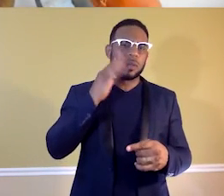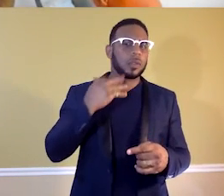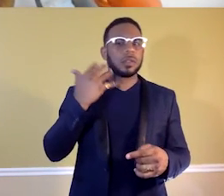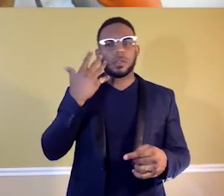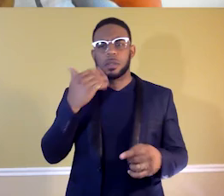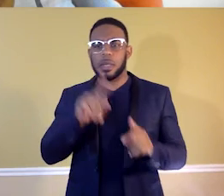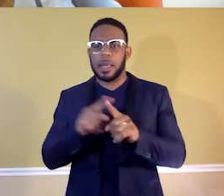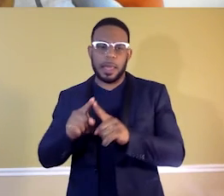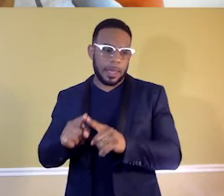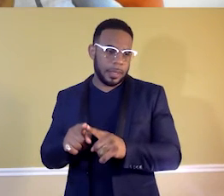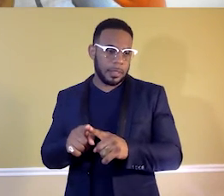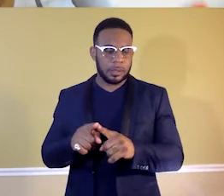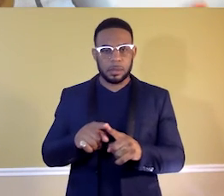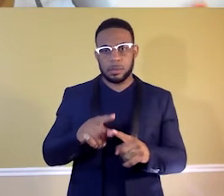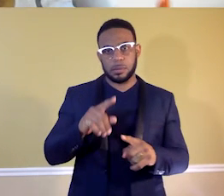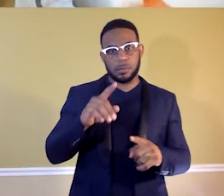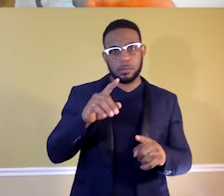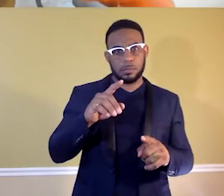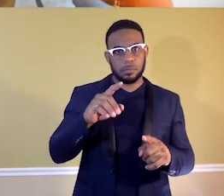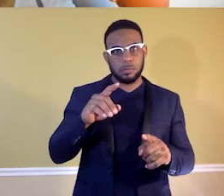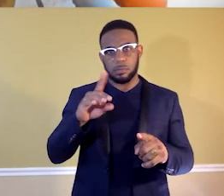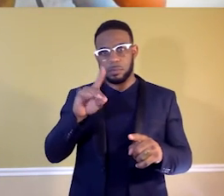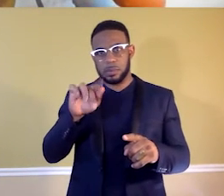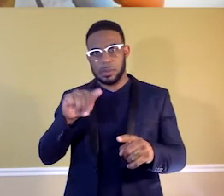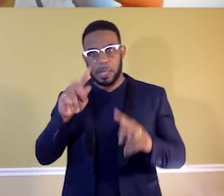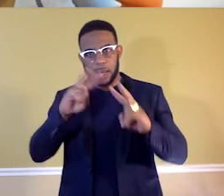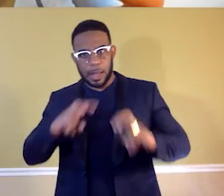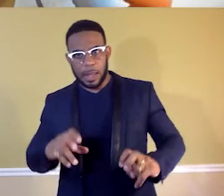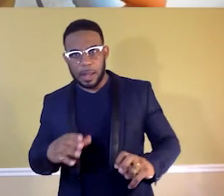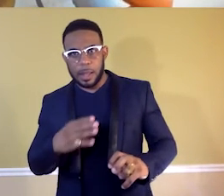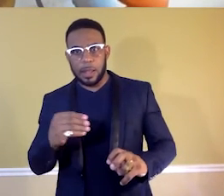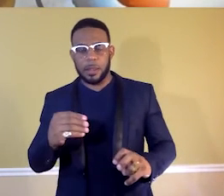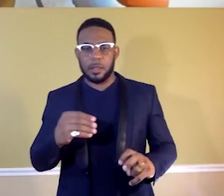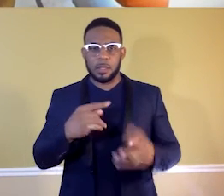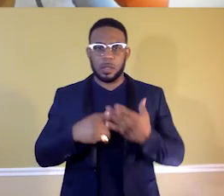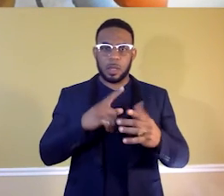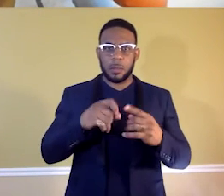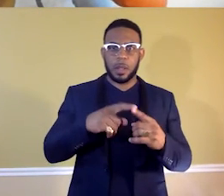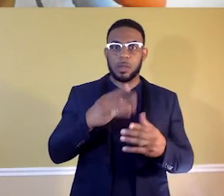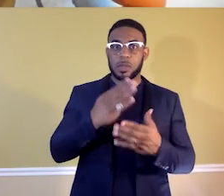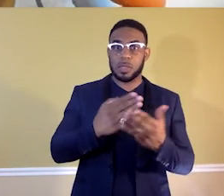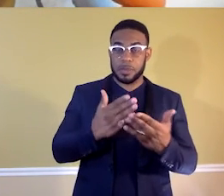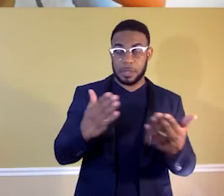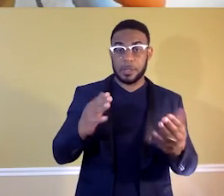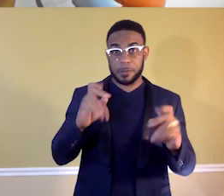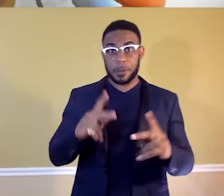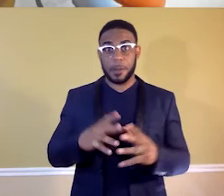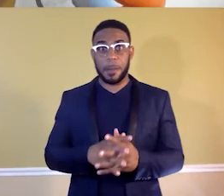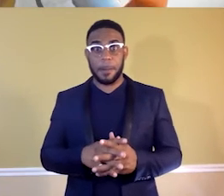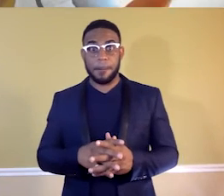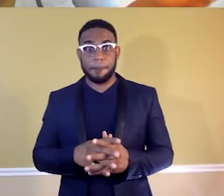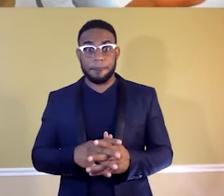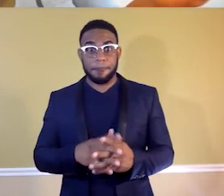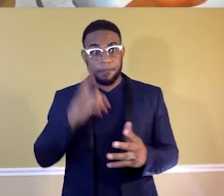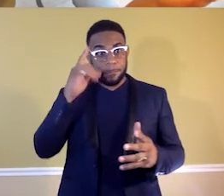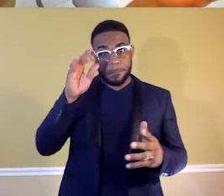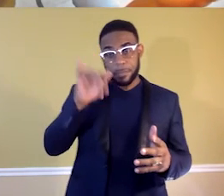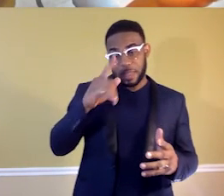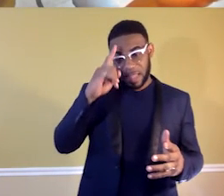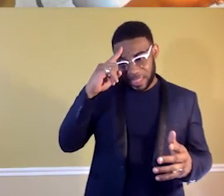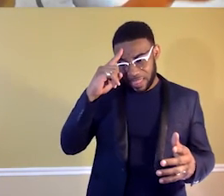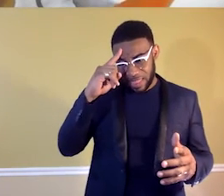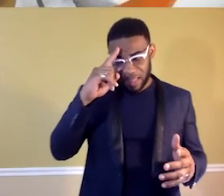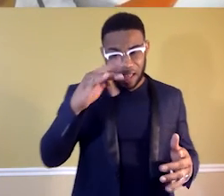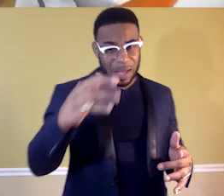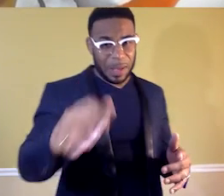journey as a data scientist, and talk about some of the things for that, because I think